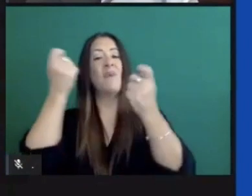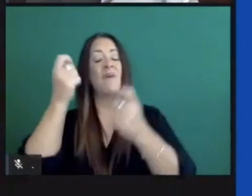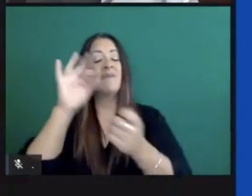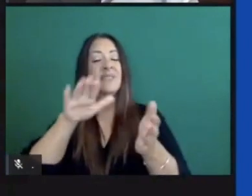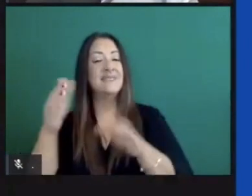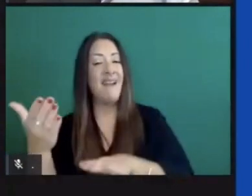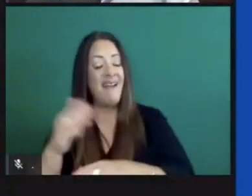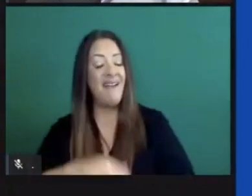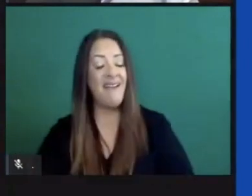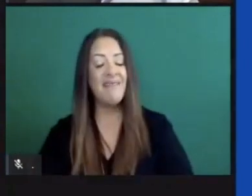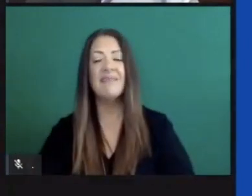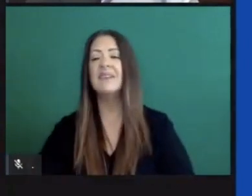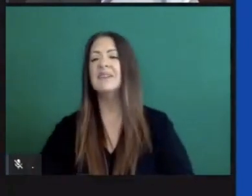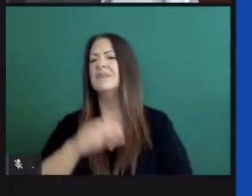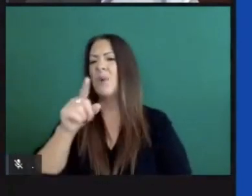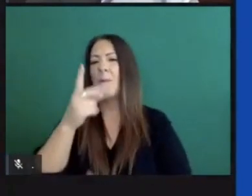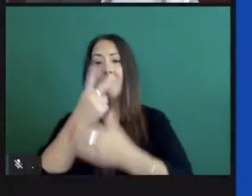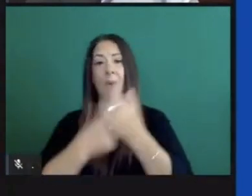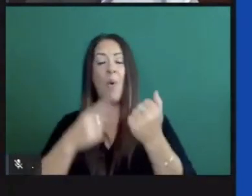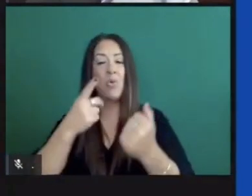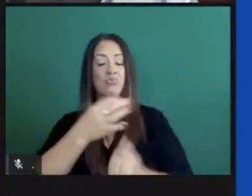can find this all at the